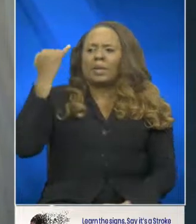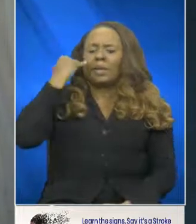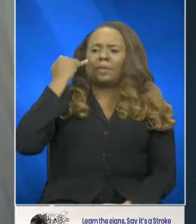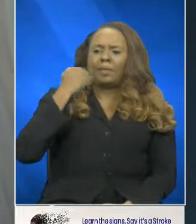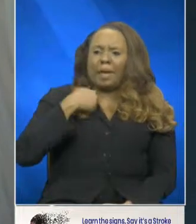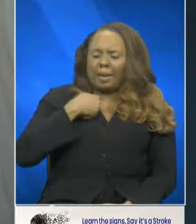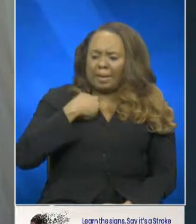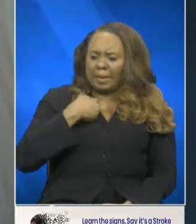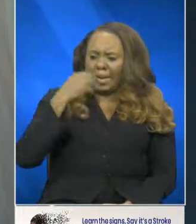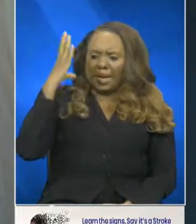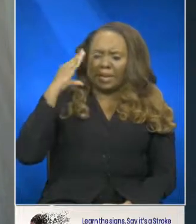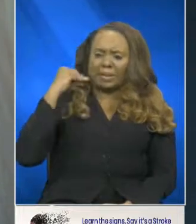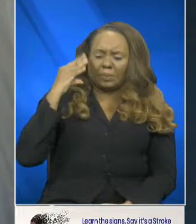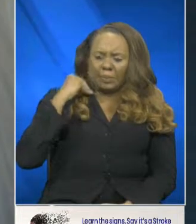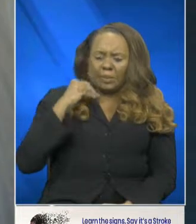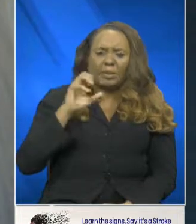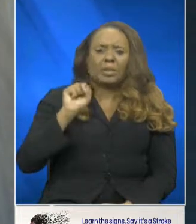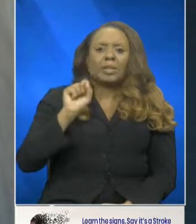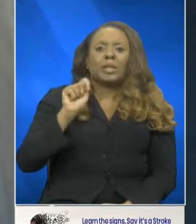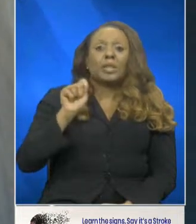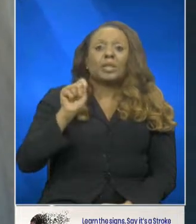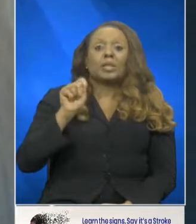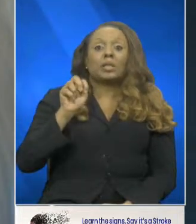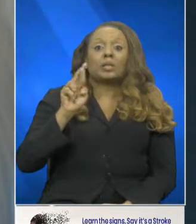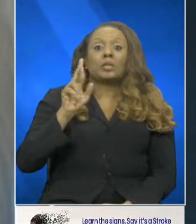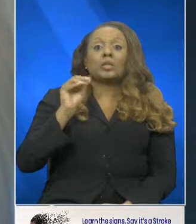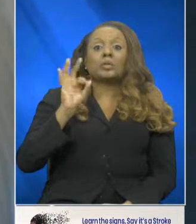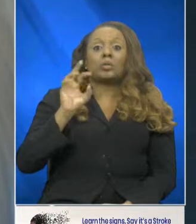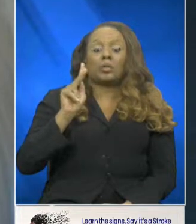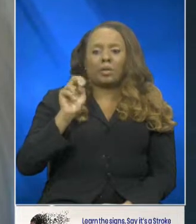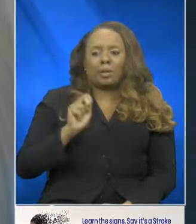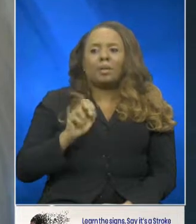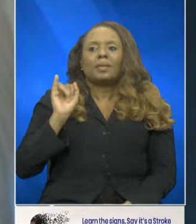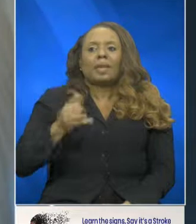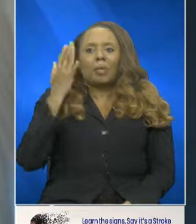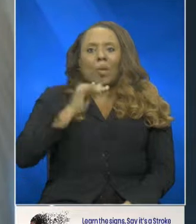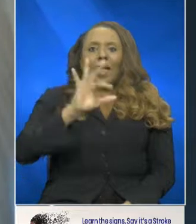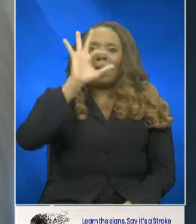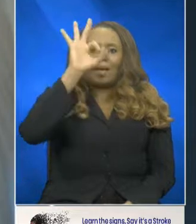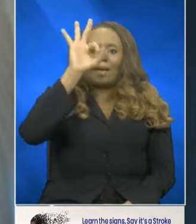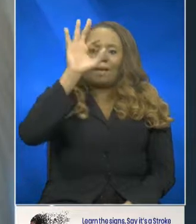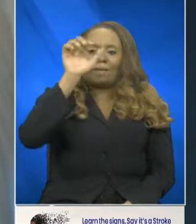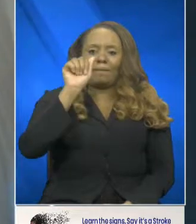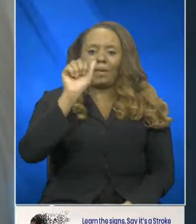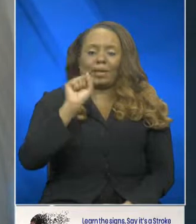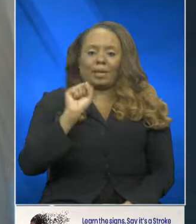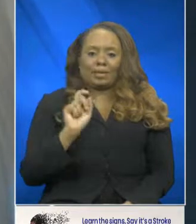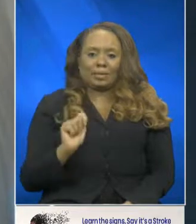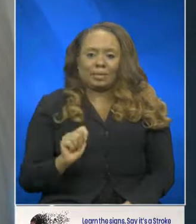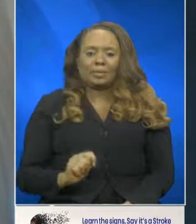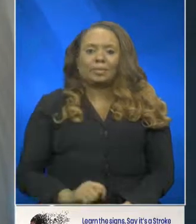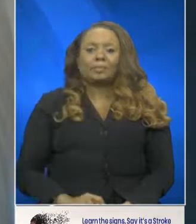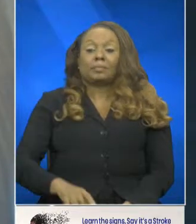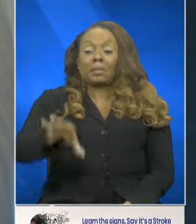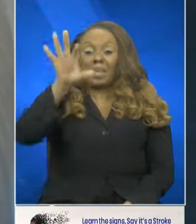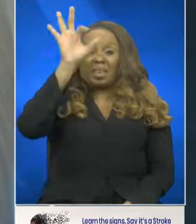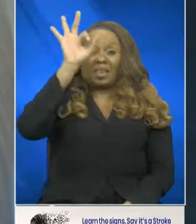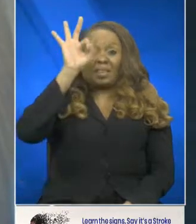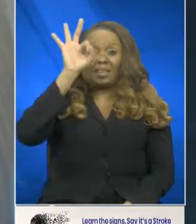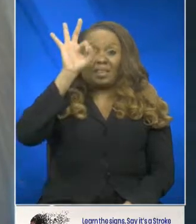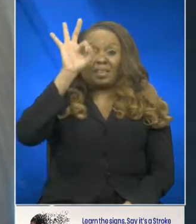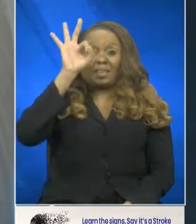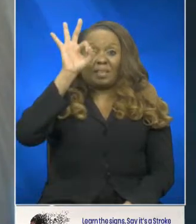FAST acronym comes in. All right, we took the most common sign, such as F